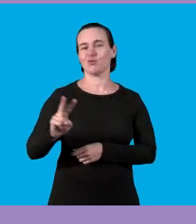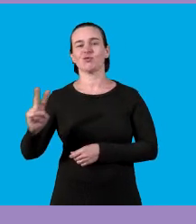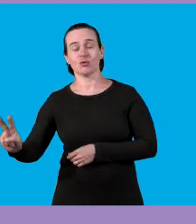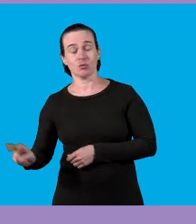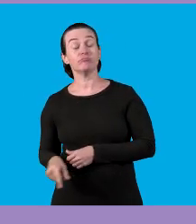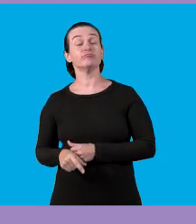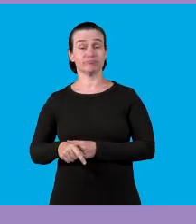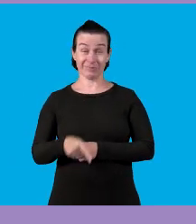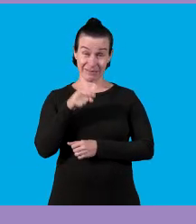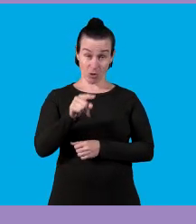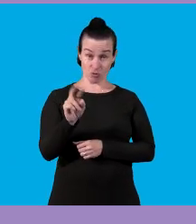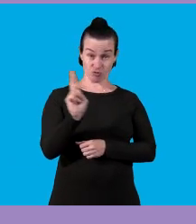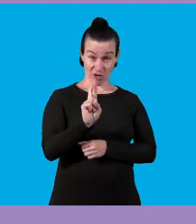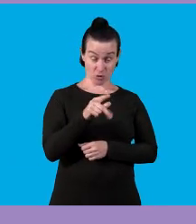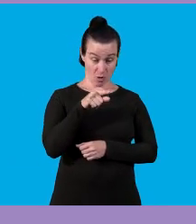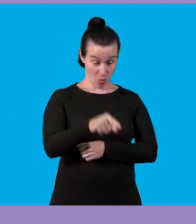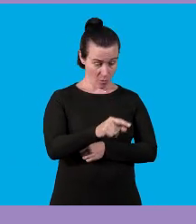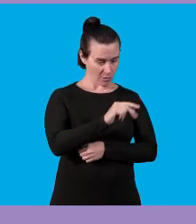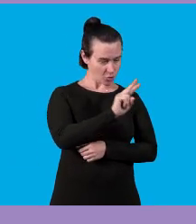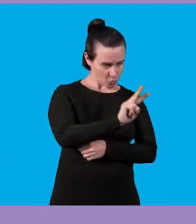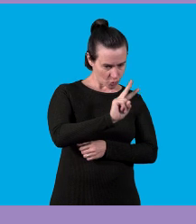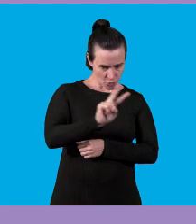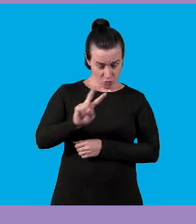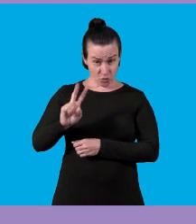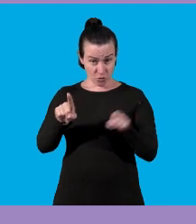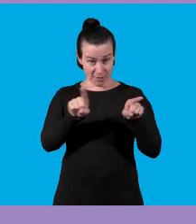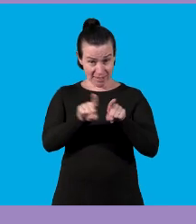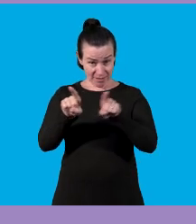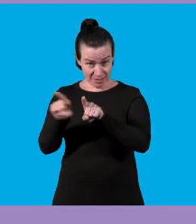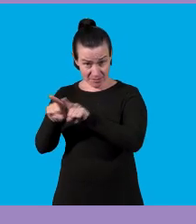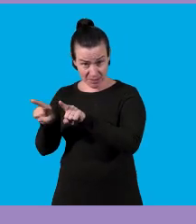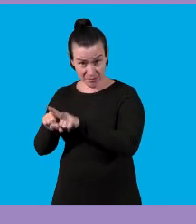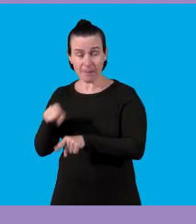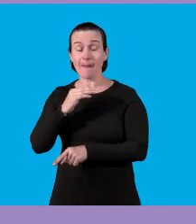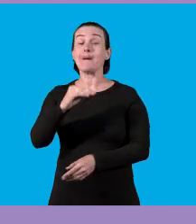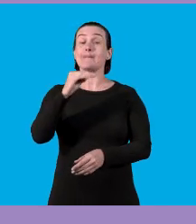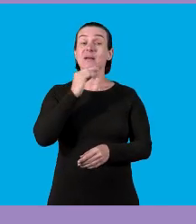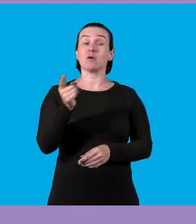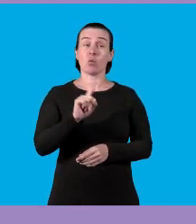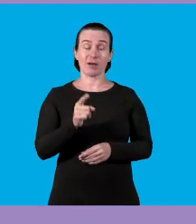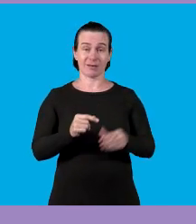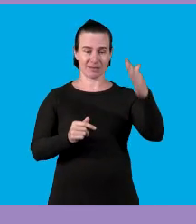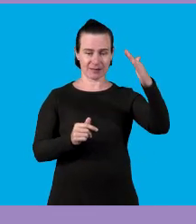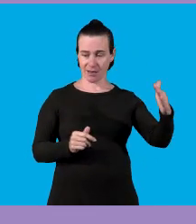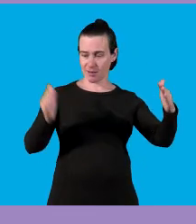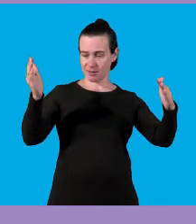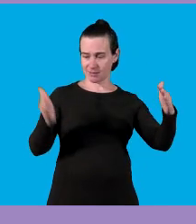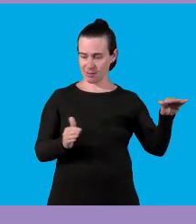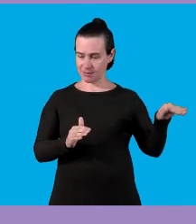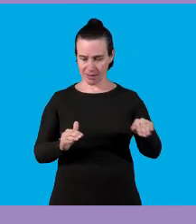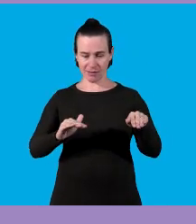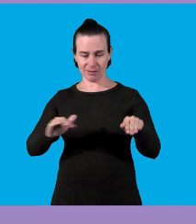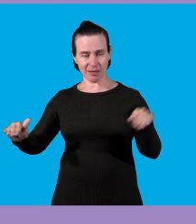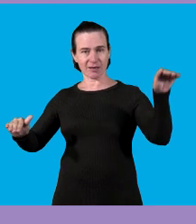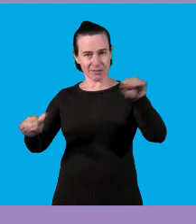all of them. Therefore, because the ratios are same, then we say the corresponding